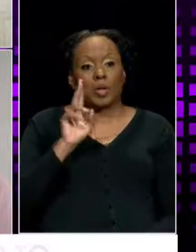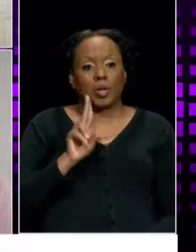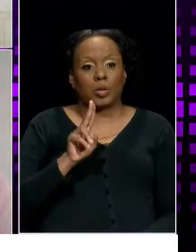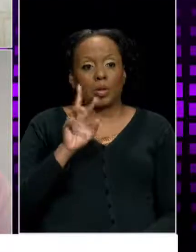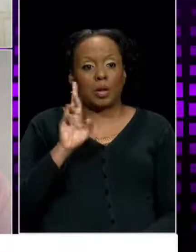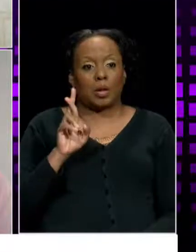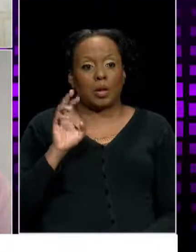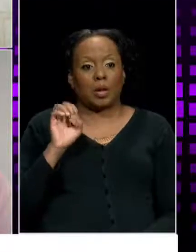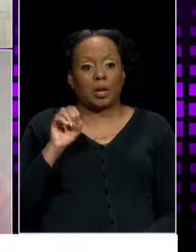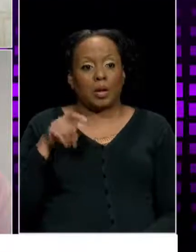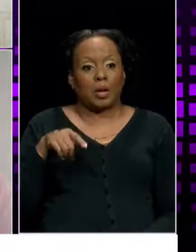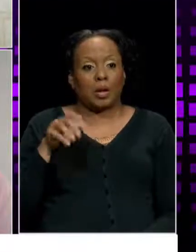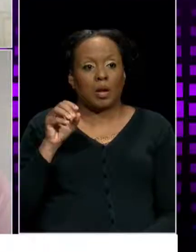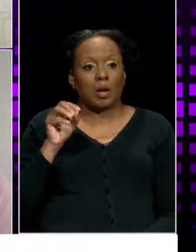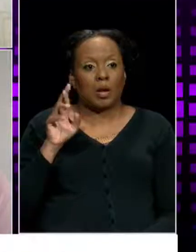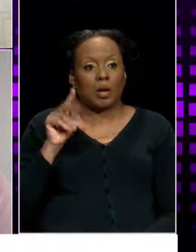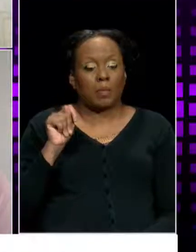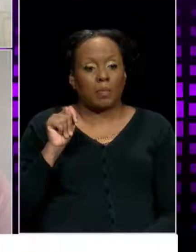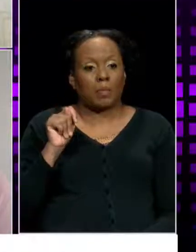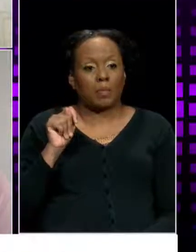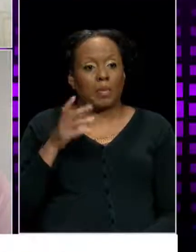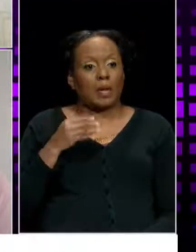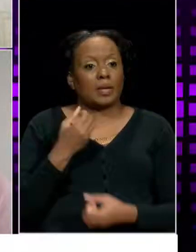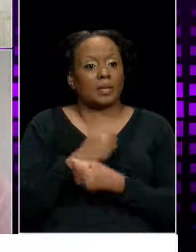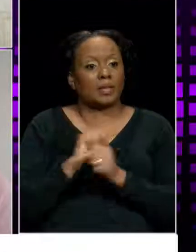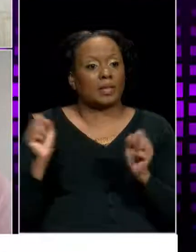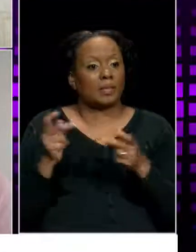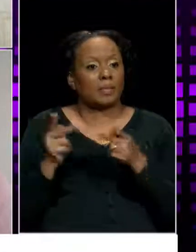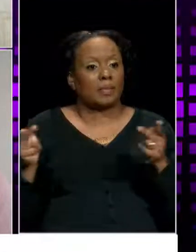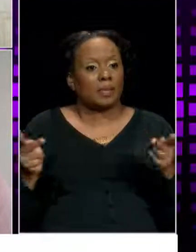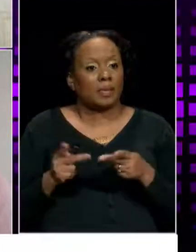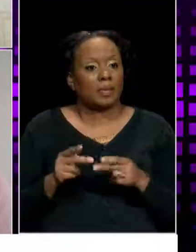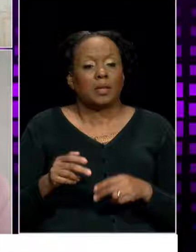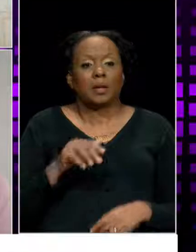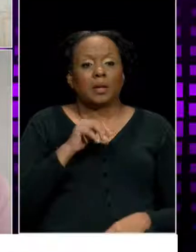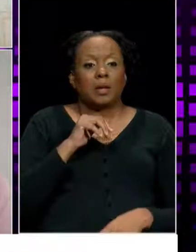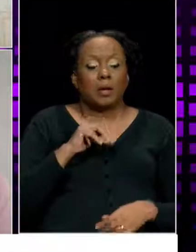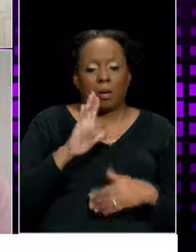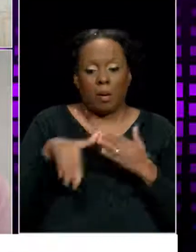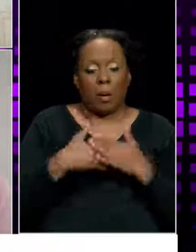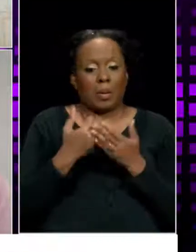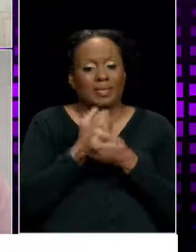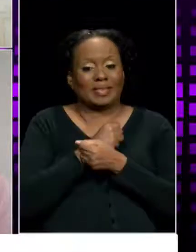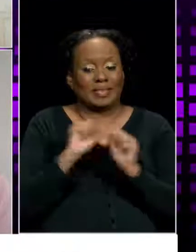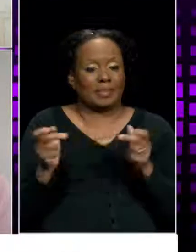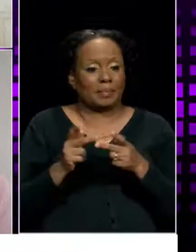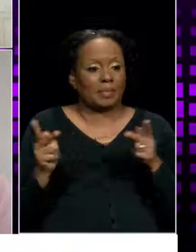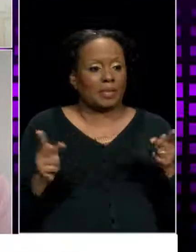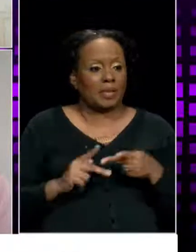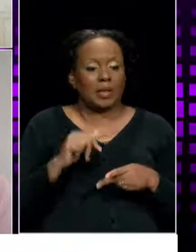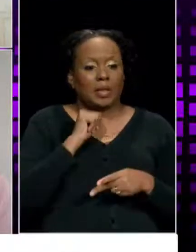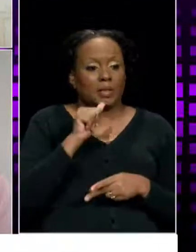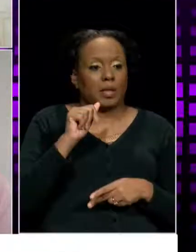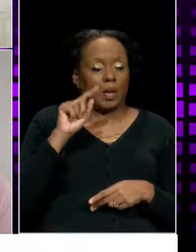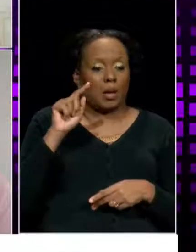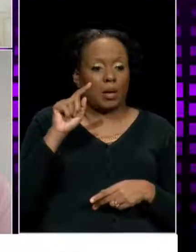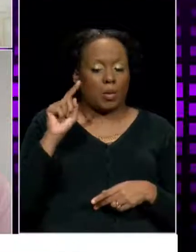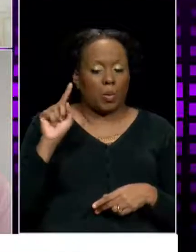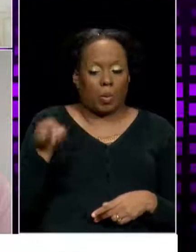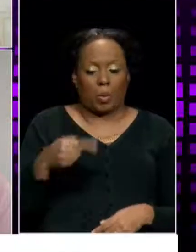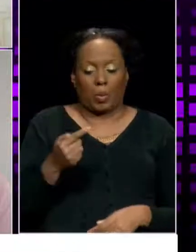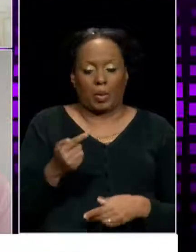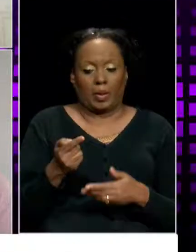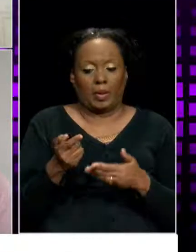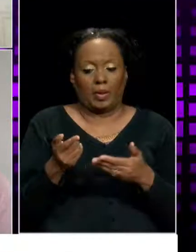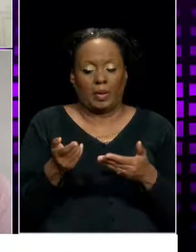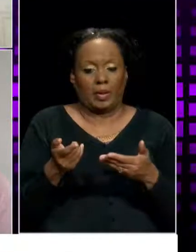safe e-spaces. Not all our safe spaces have to be physical spaces. I think during the pandemic we were handicapped in the sense that,